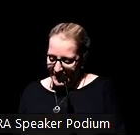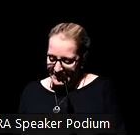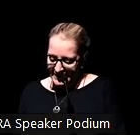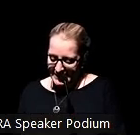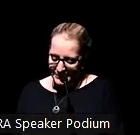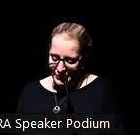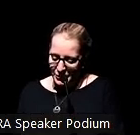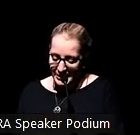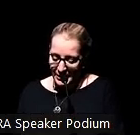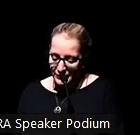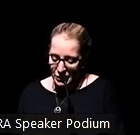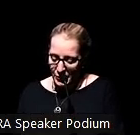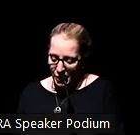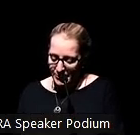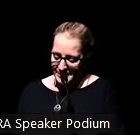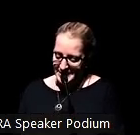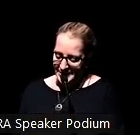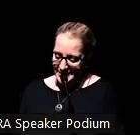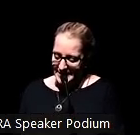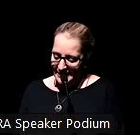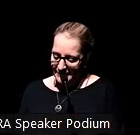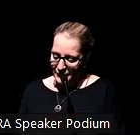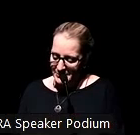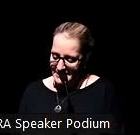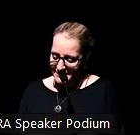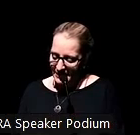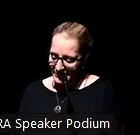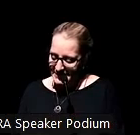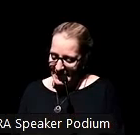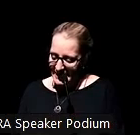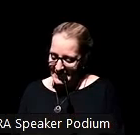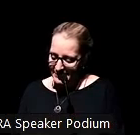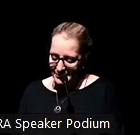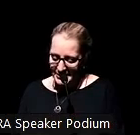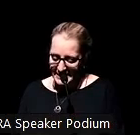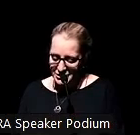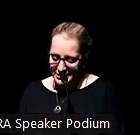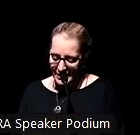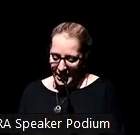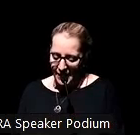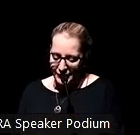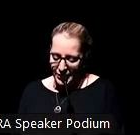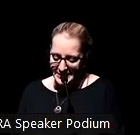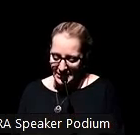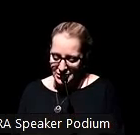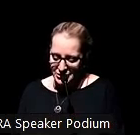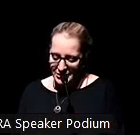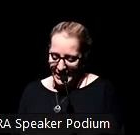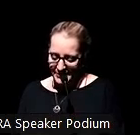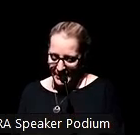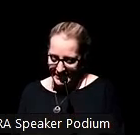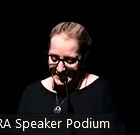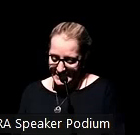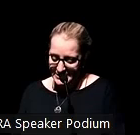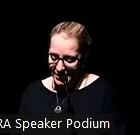in advancing the procurement of low carbon materials and informs the development and implementation of cross-sectional